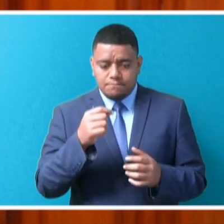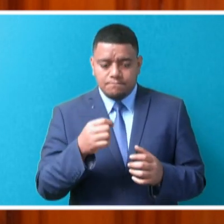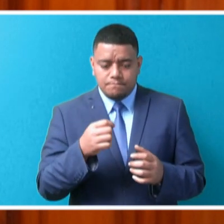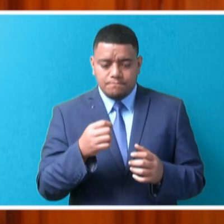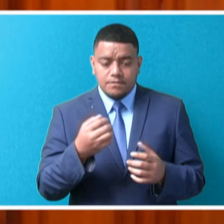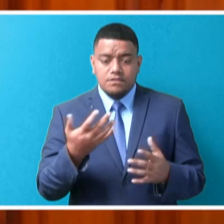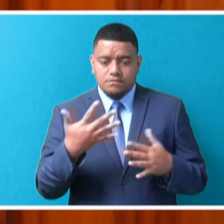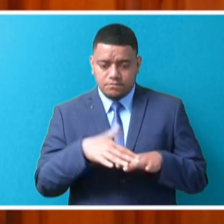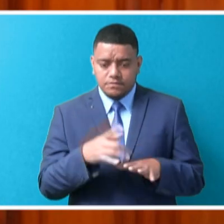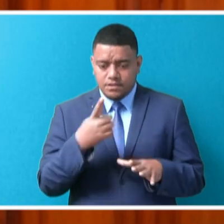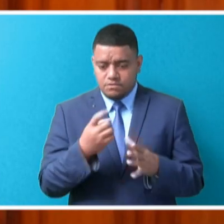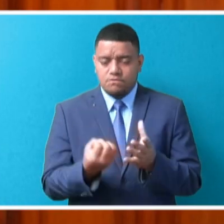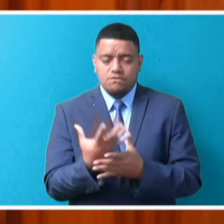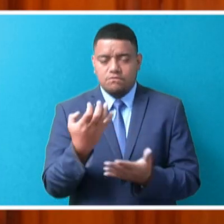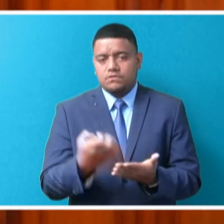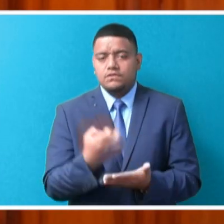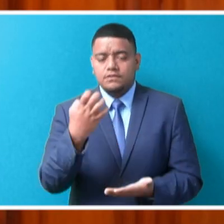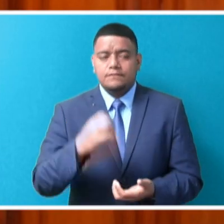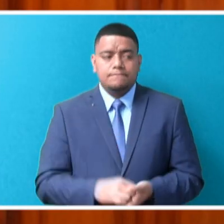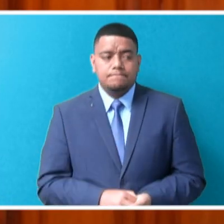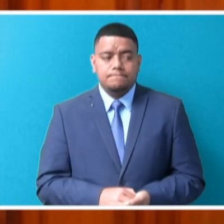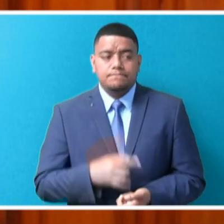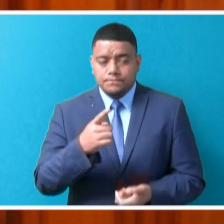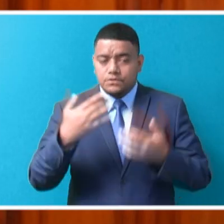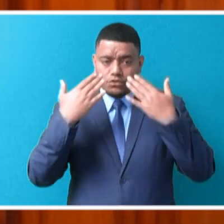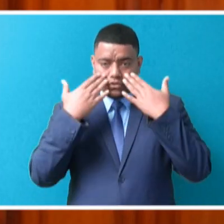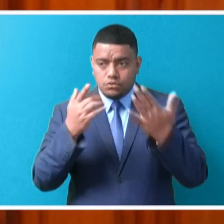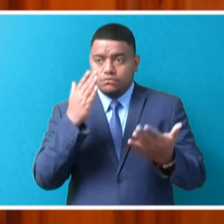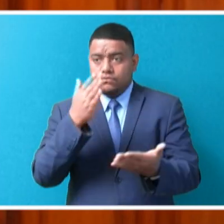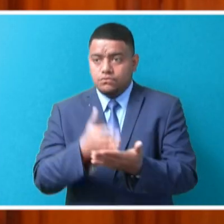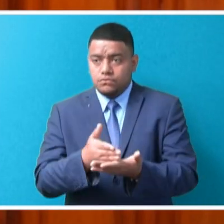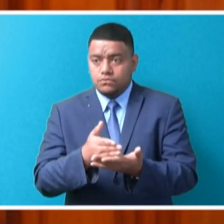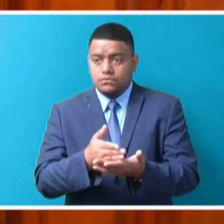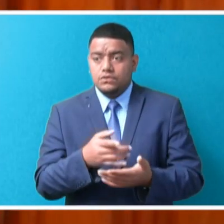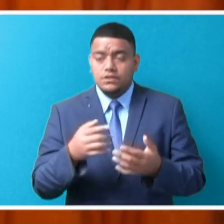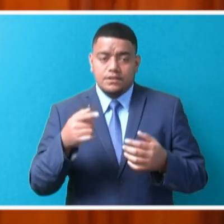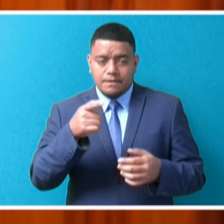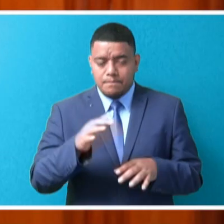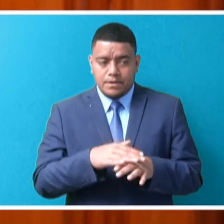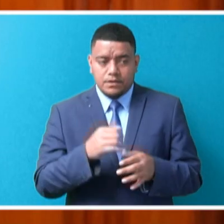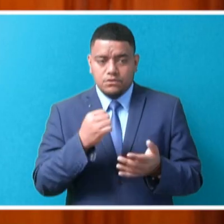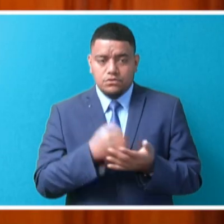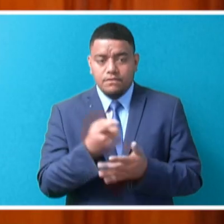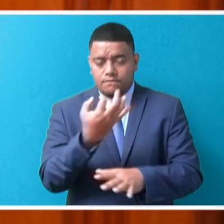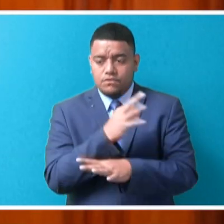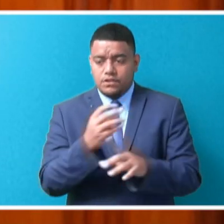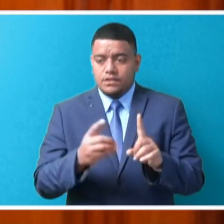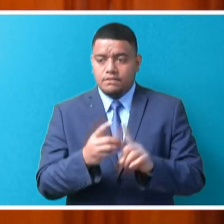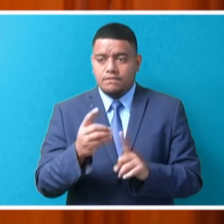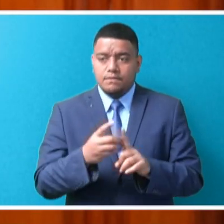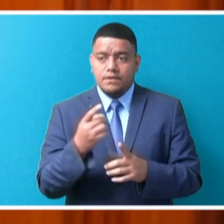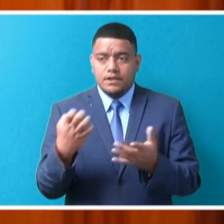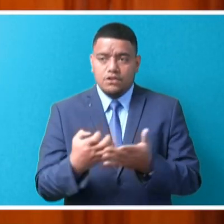and sustainable economic returns. This integrated approach, Honorable Speaker, ensures that forestry development supports economic